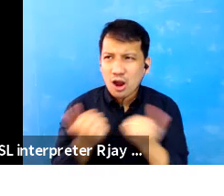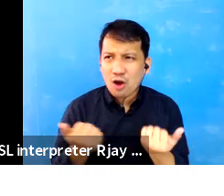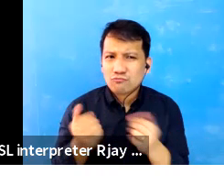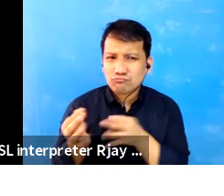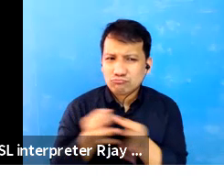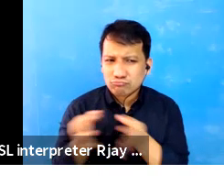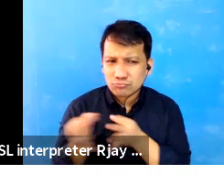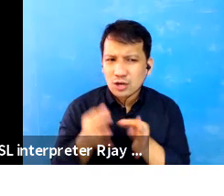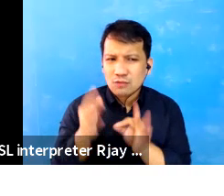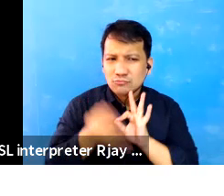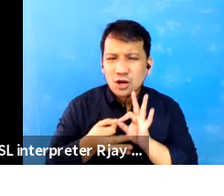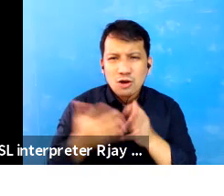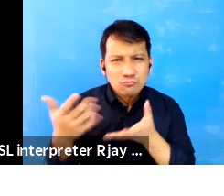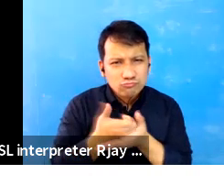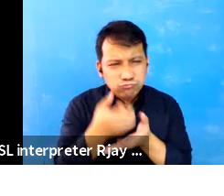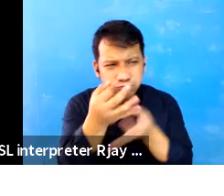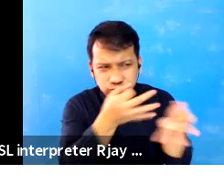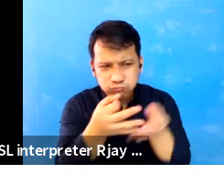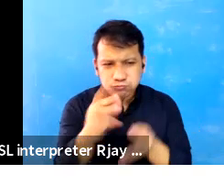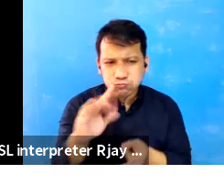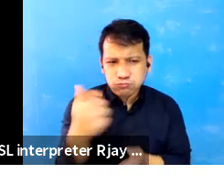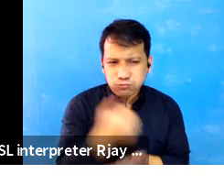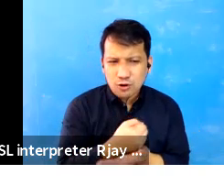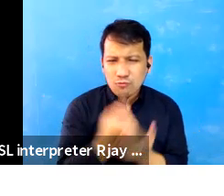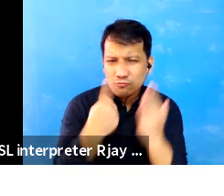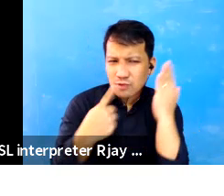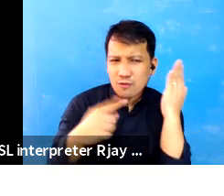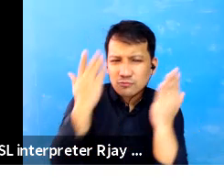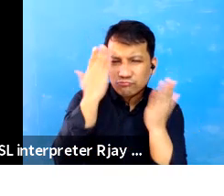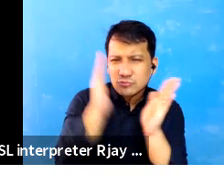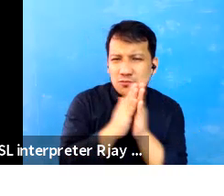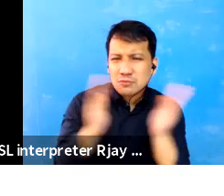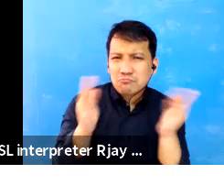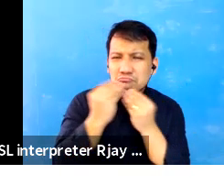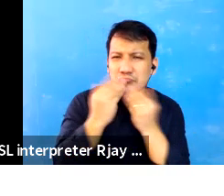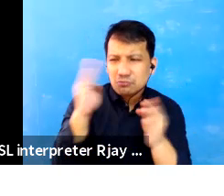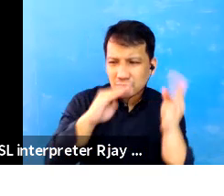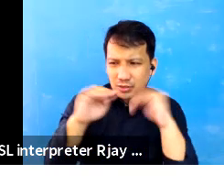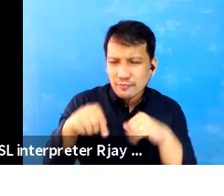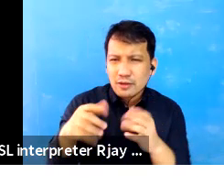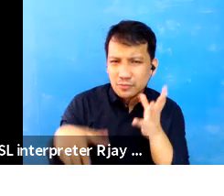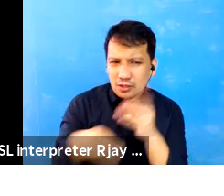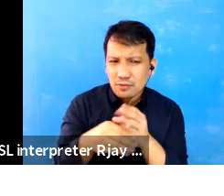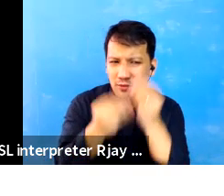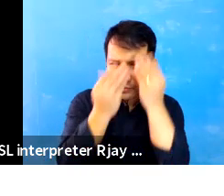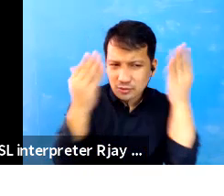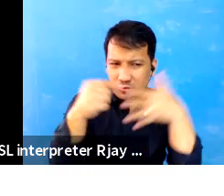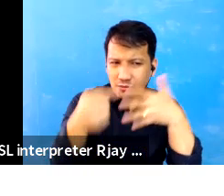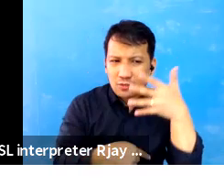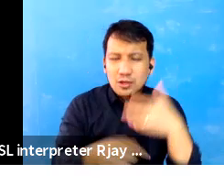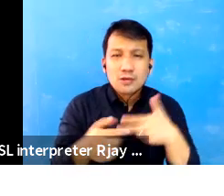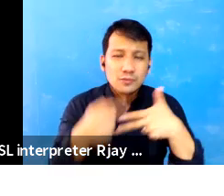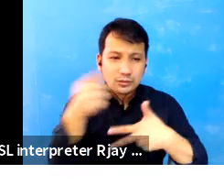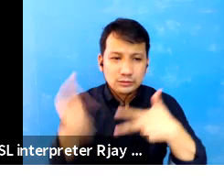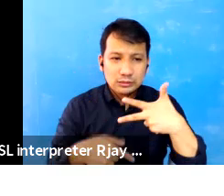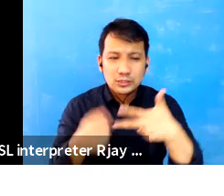interpret our data? Then we will have to look at what are some of the problems in program integration, given that